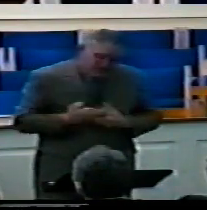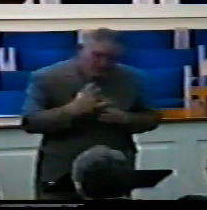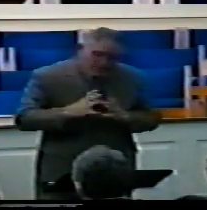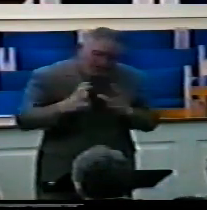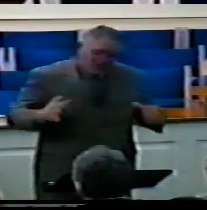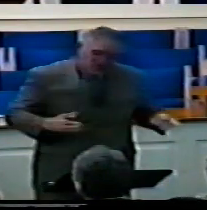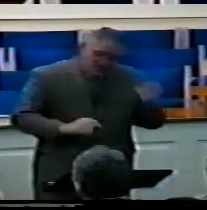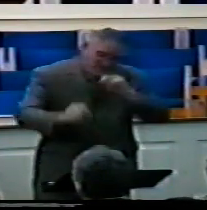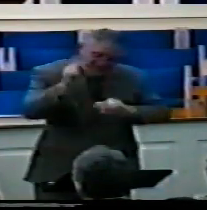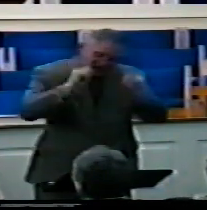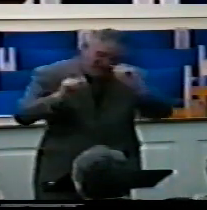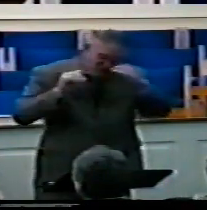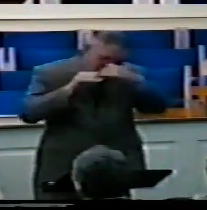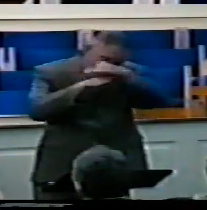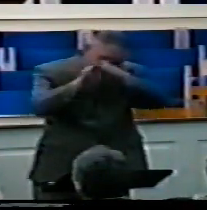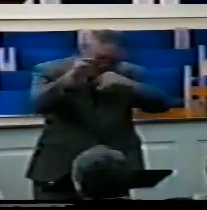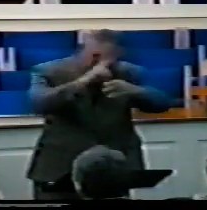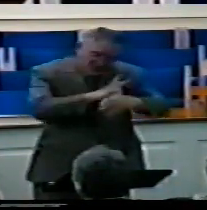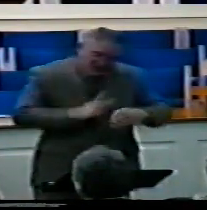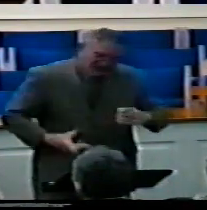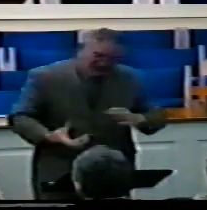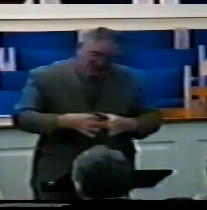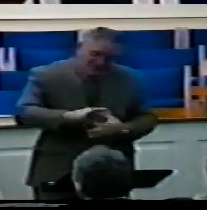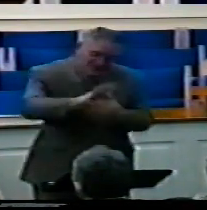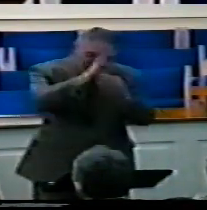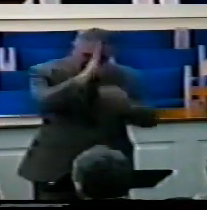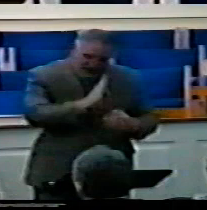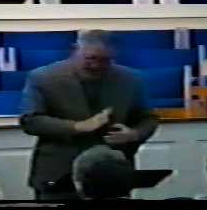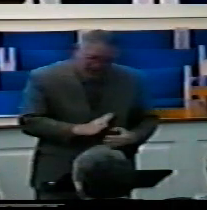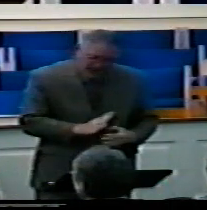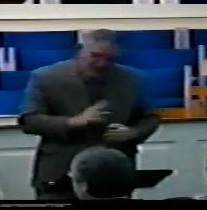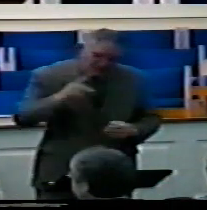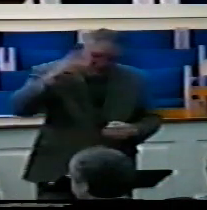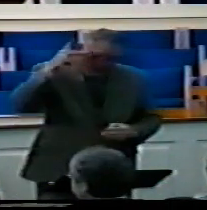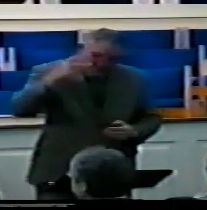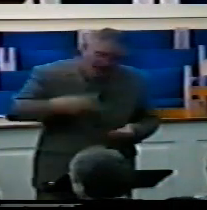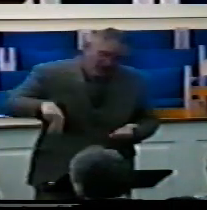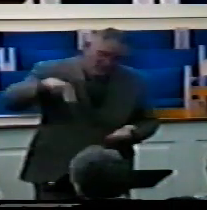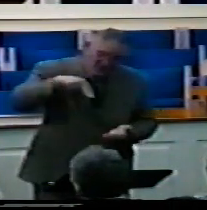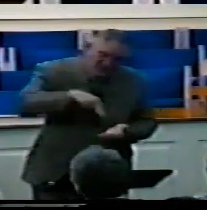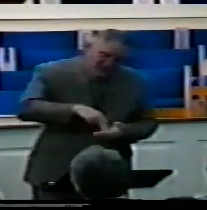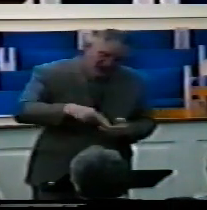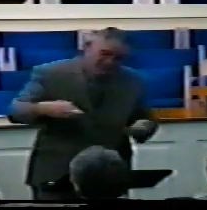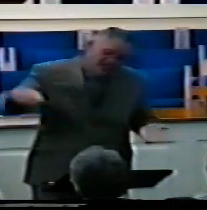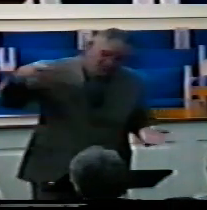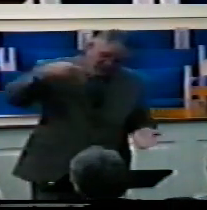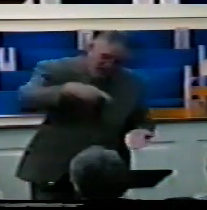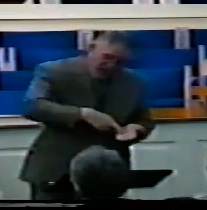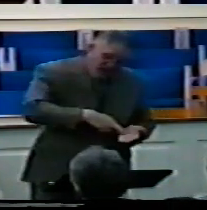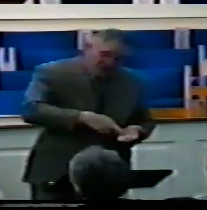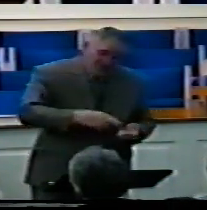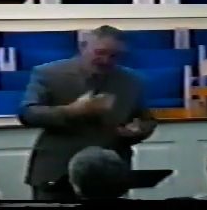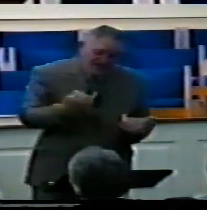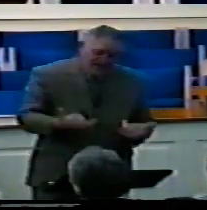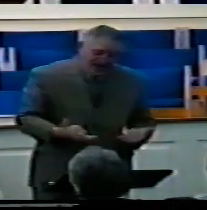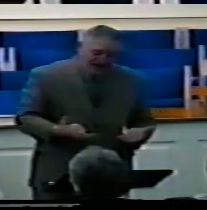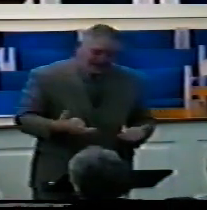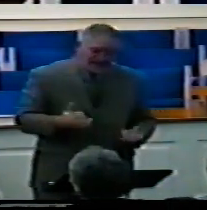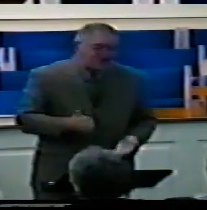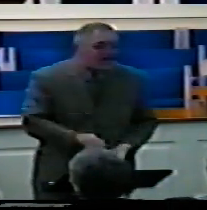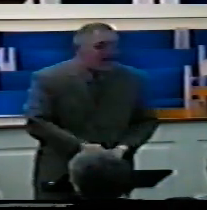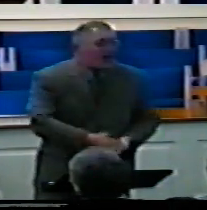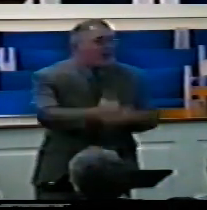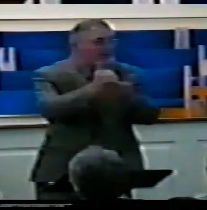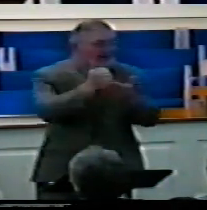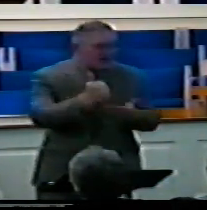Paul went back, he rose up, he returned, and now he's reinforcing. He's